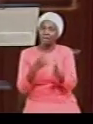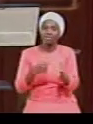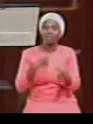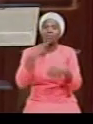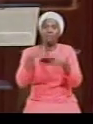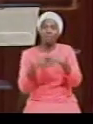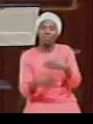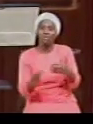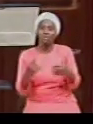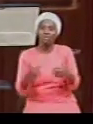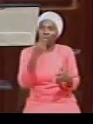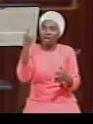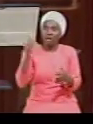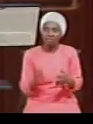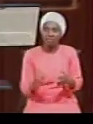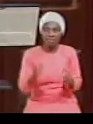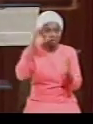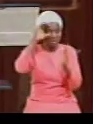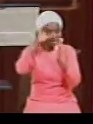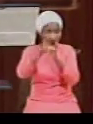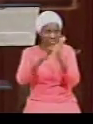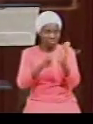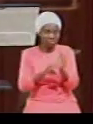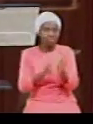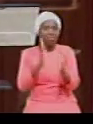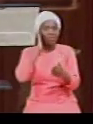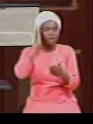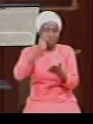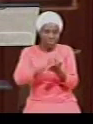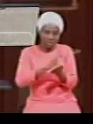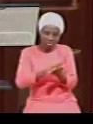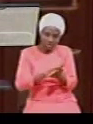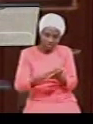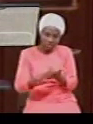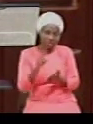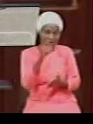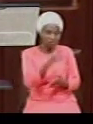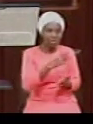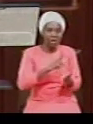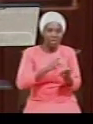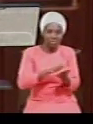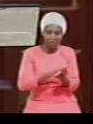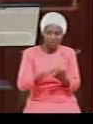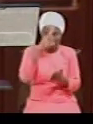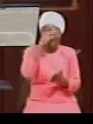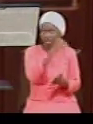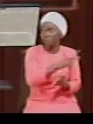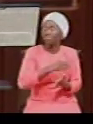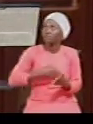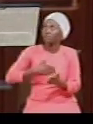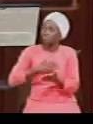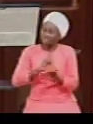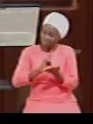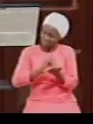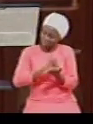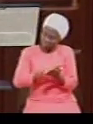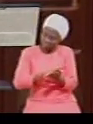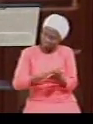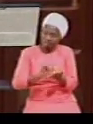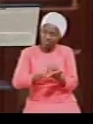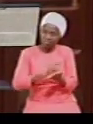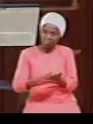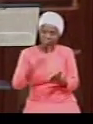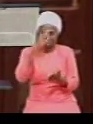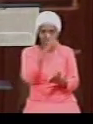the everlasting covenant will sanctify and purify him. Sanctify him, and so